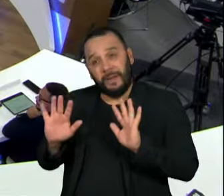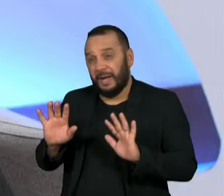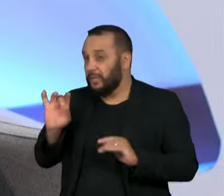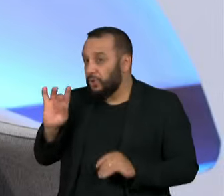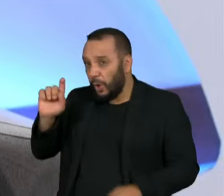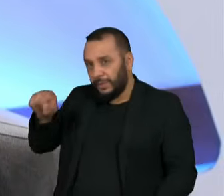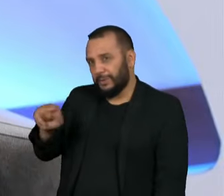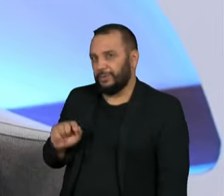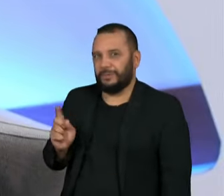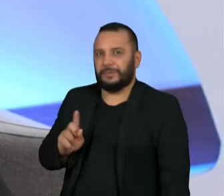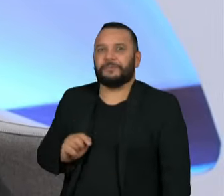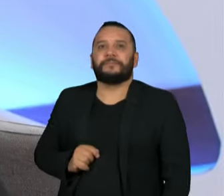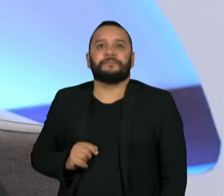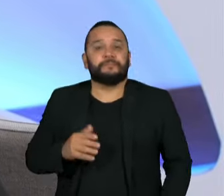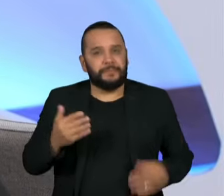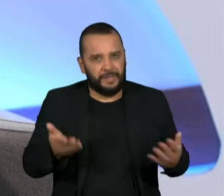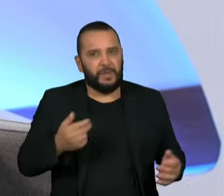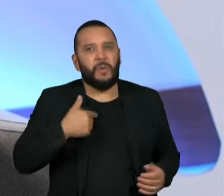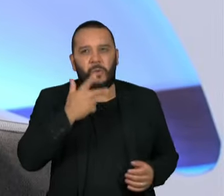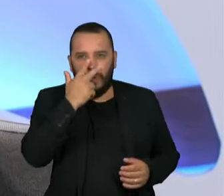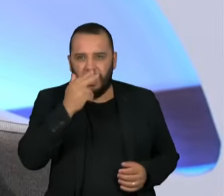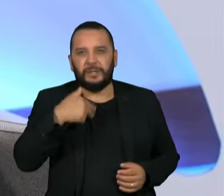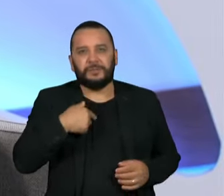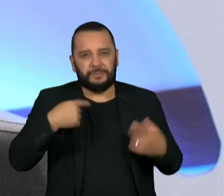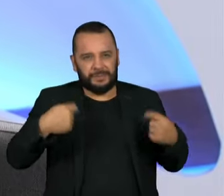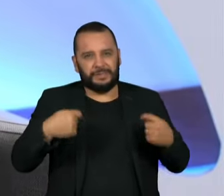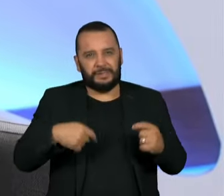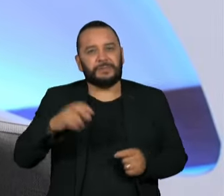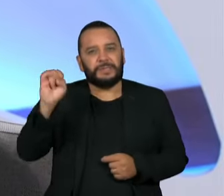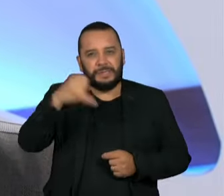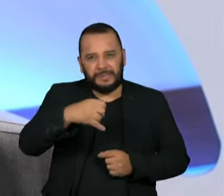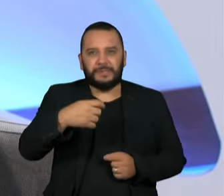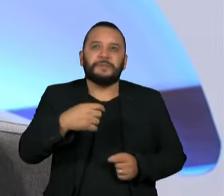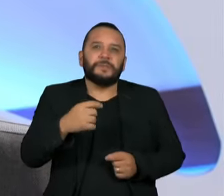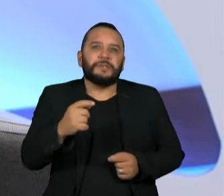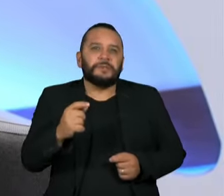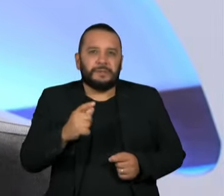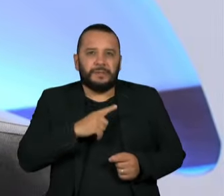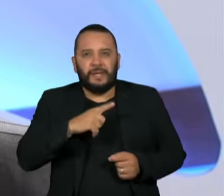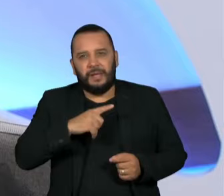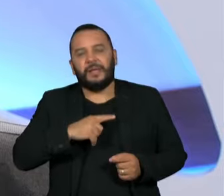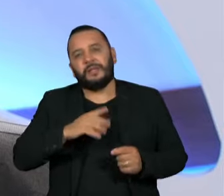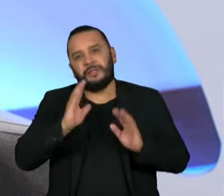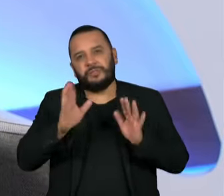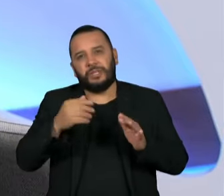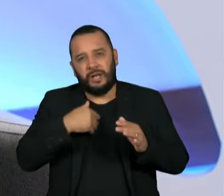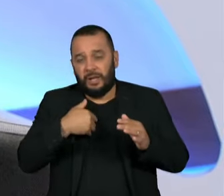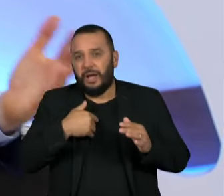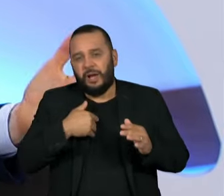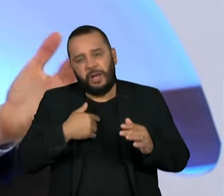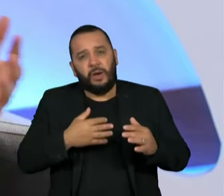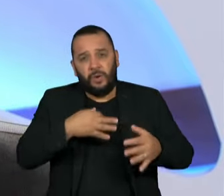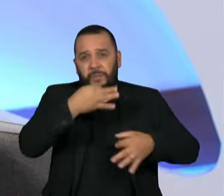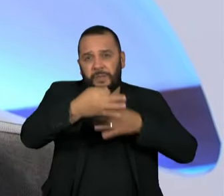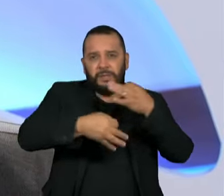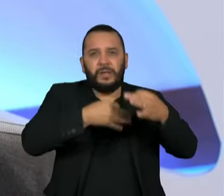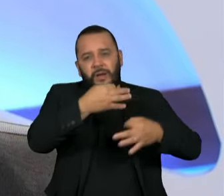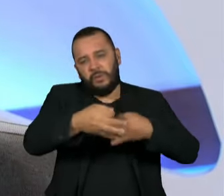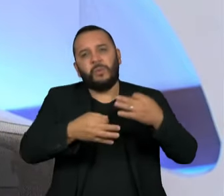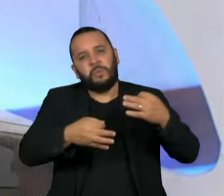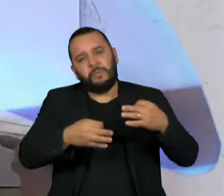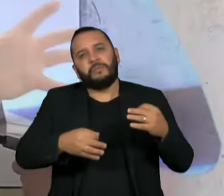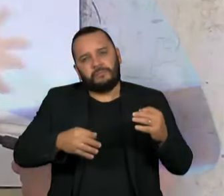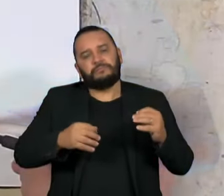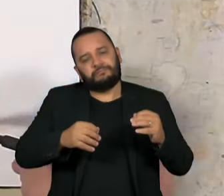só isso? Well, I do think we need a kind of public rhetoric that reflects